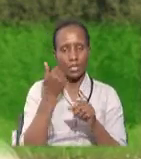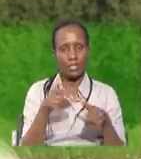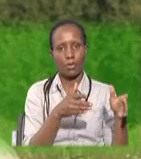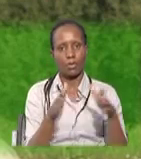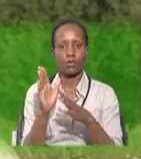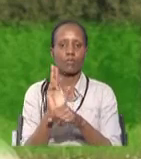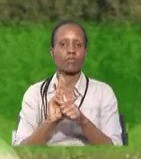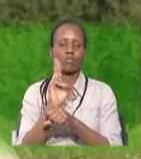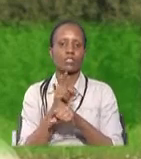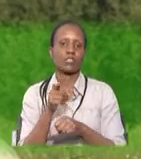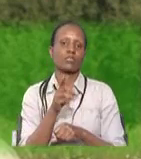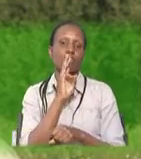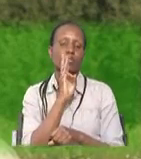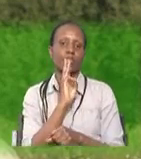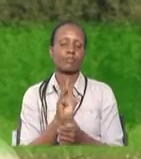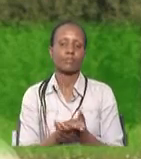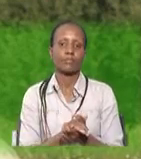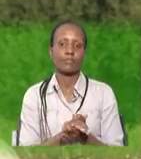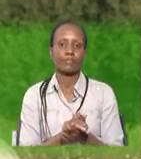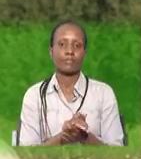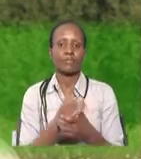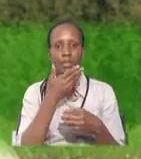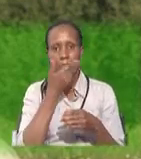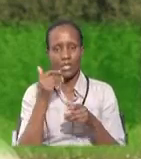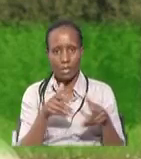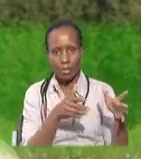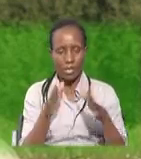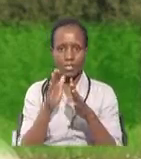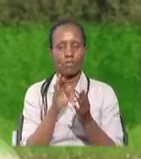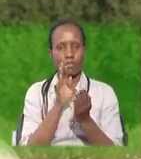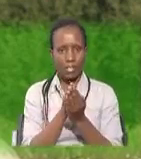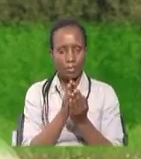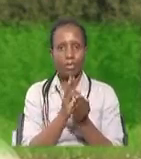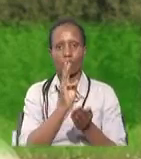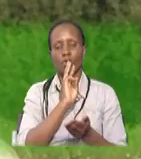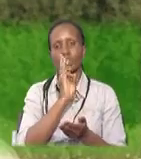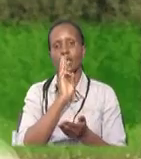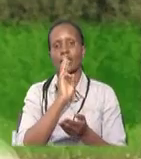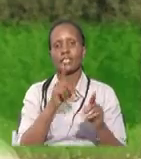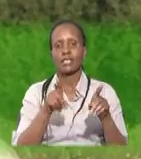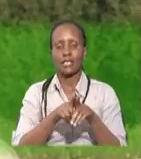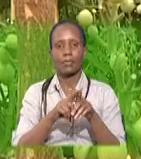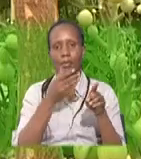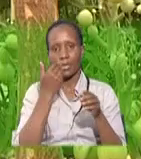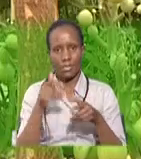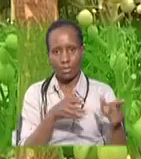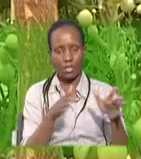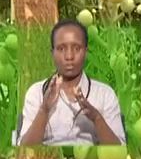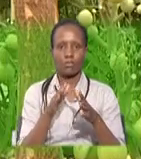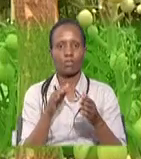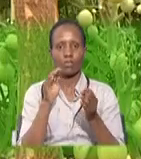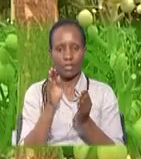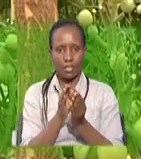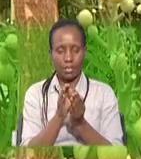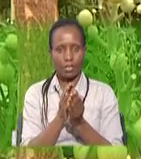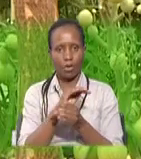ways of utilizing this water, better ways of conserving this water, and better ways of capturing